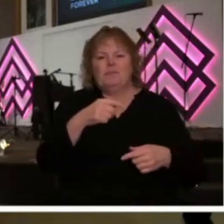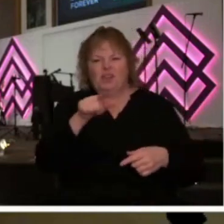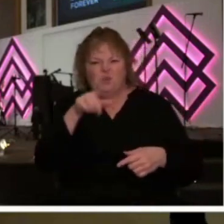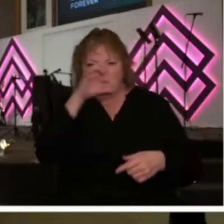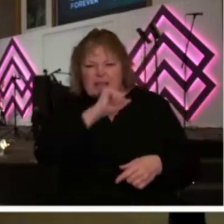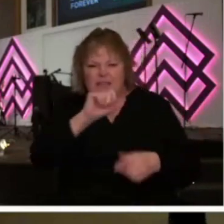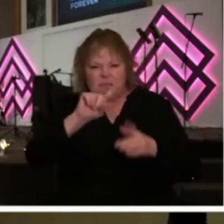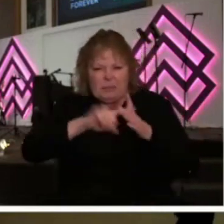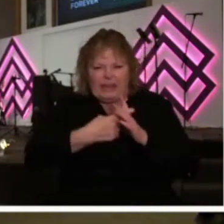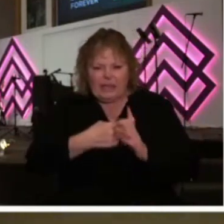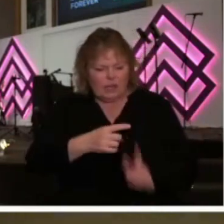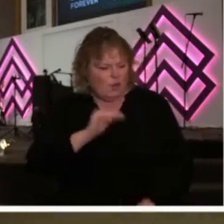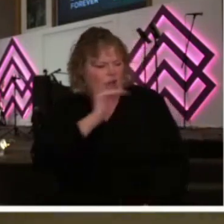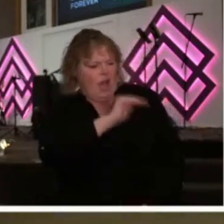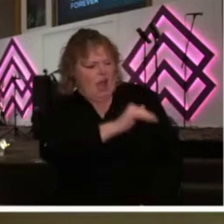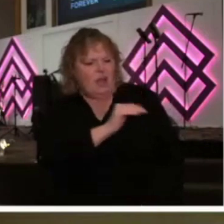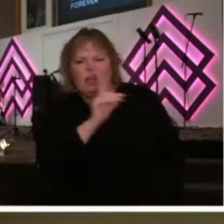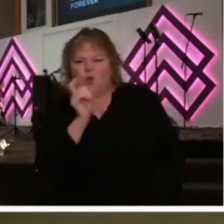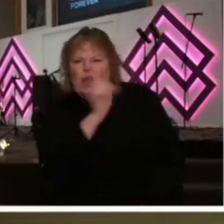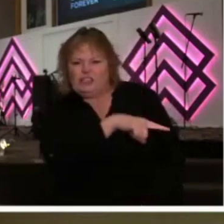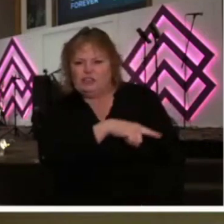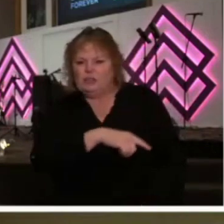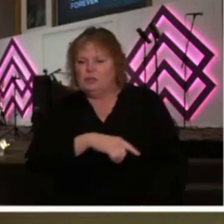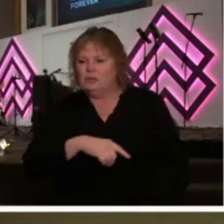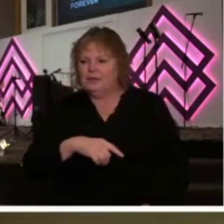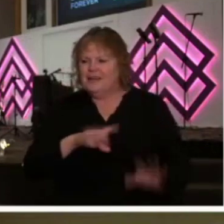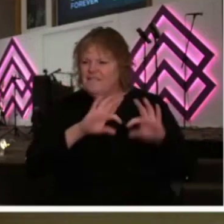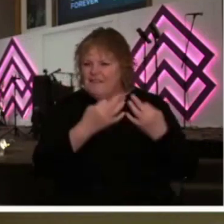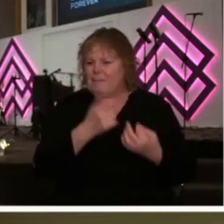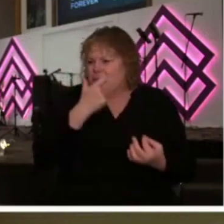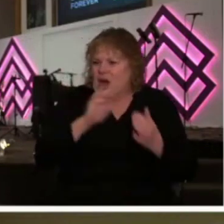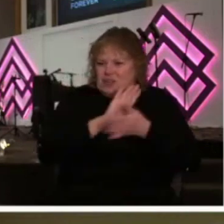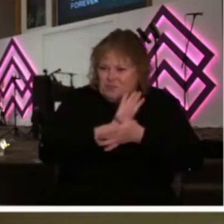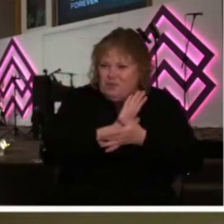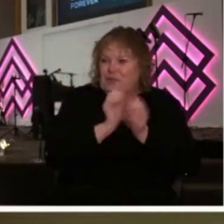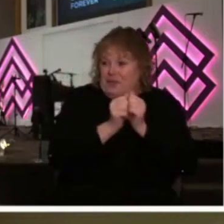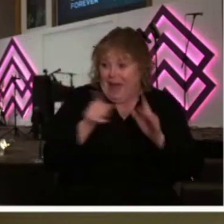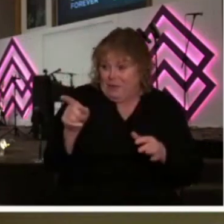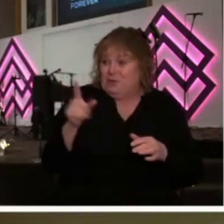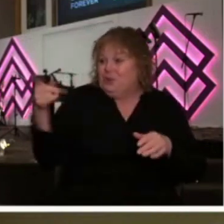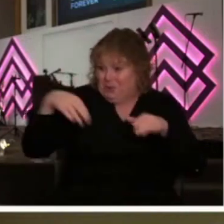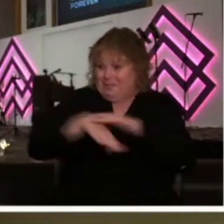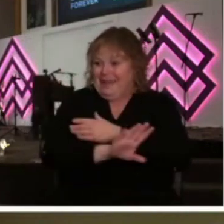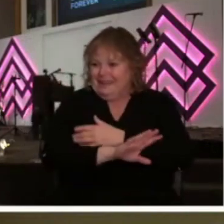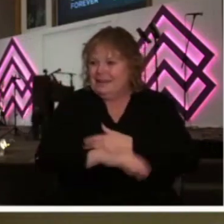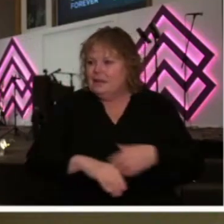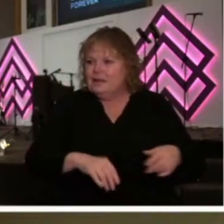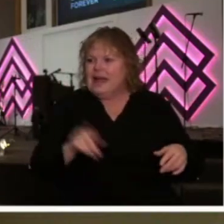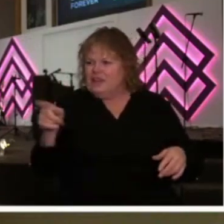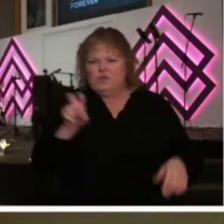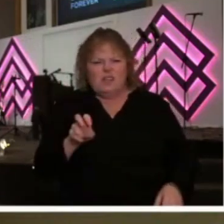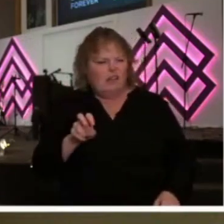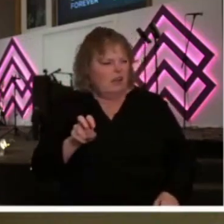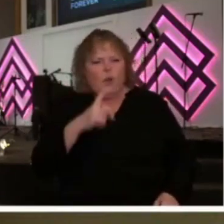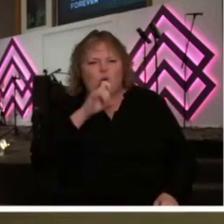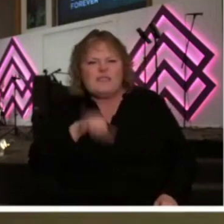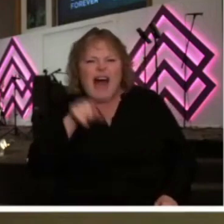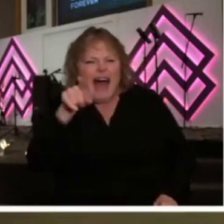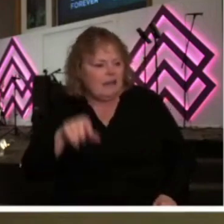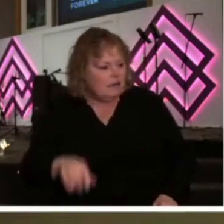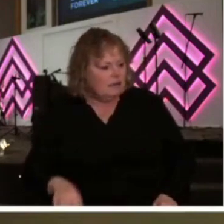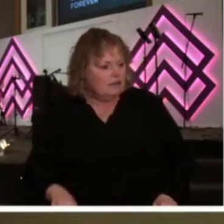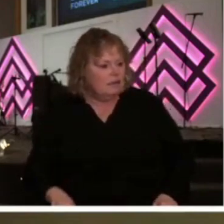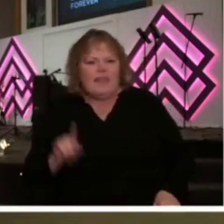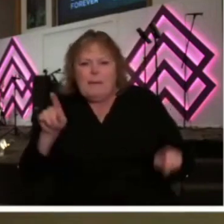questions. Such as, hey, who's that character? Are they good